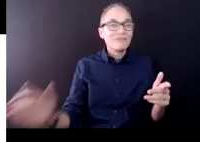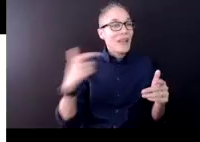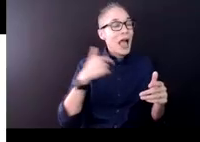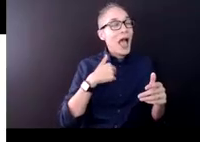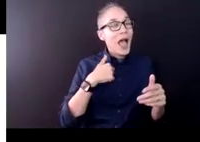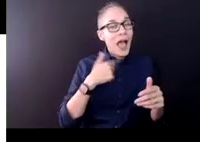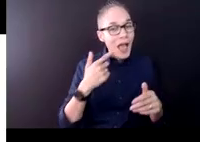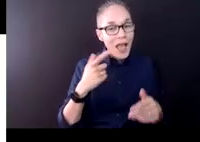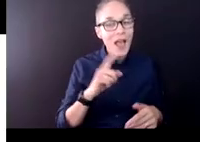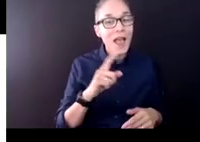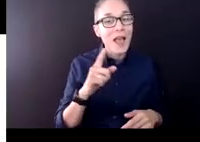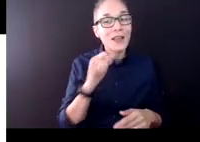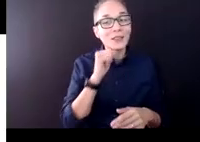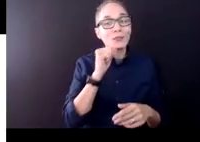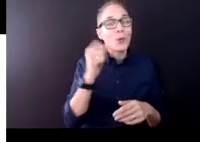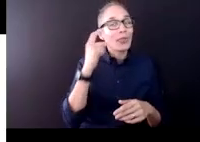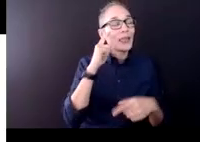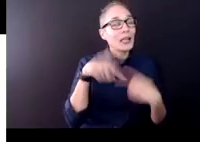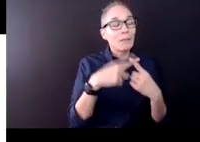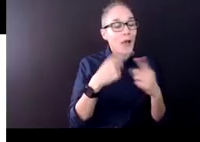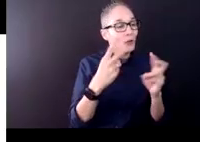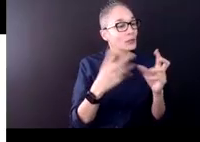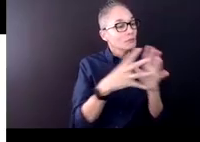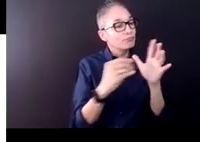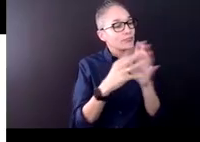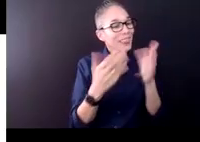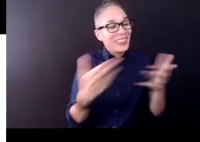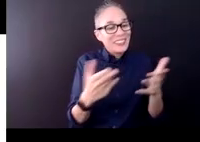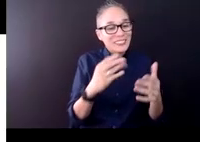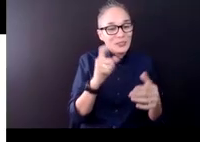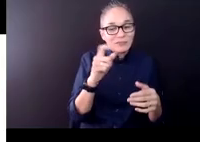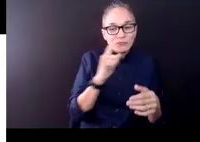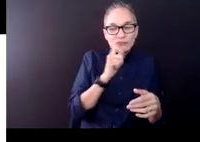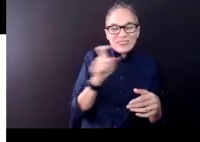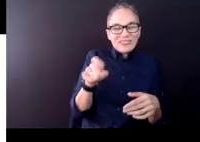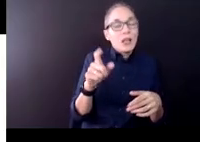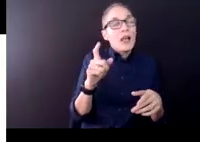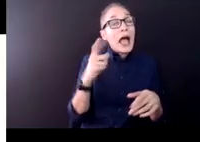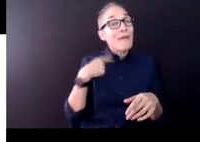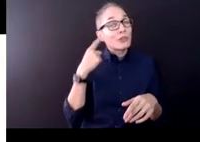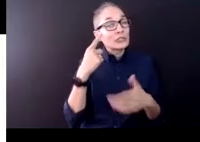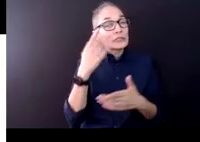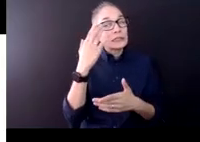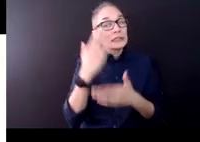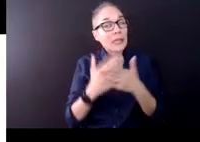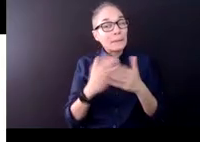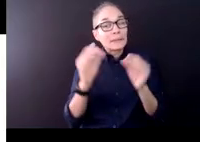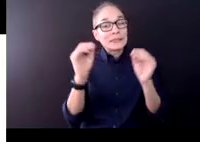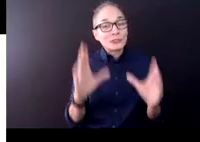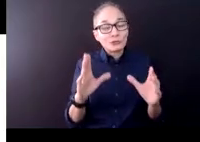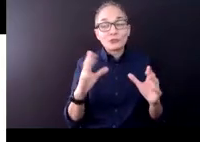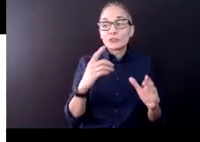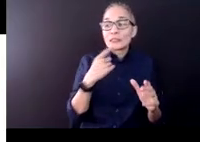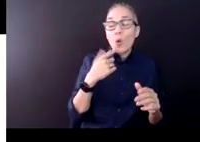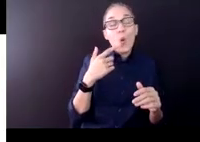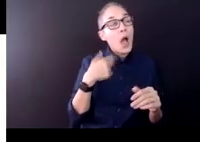razor. Don't multiply entities unnecessarily. And so, I mean, I've heard some instructors say that they have a